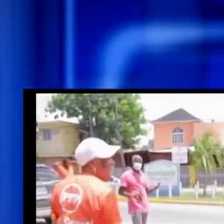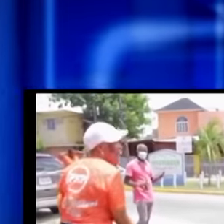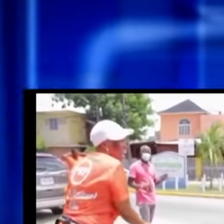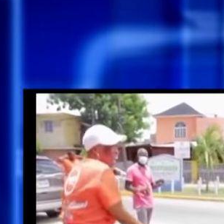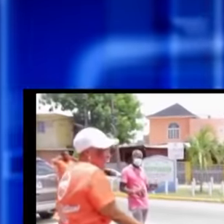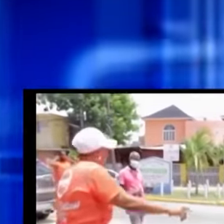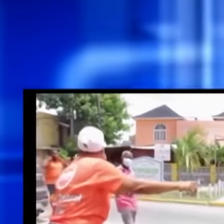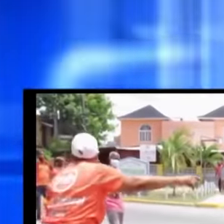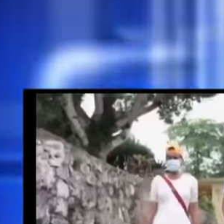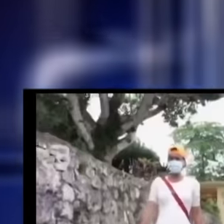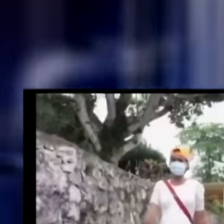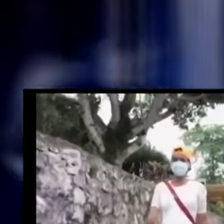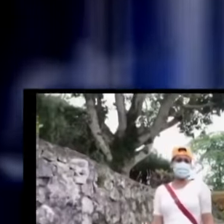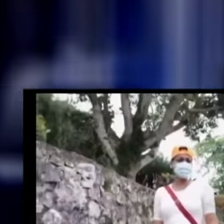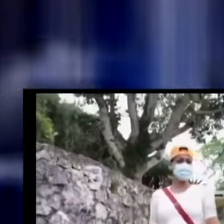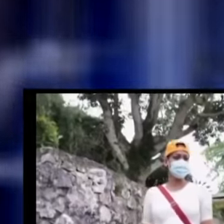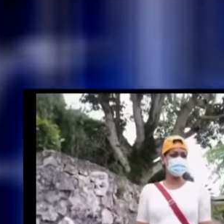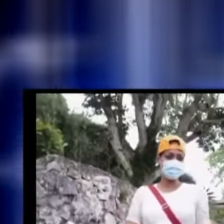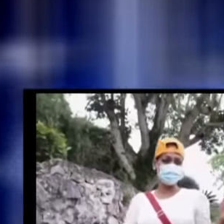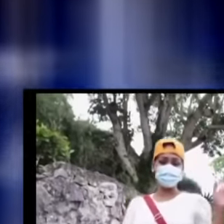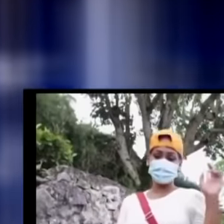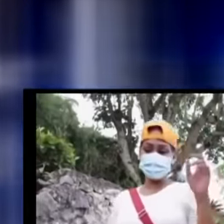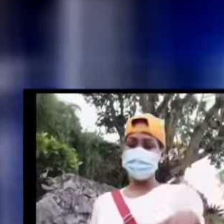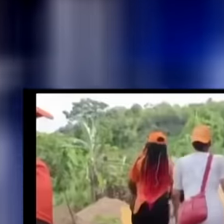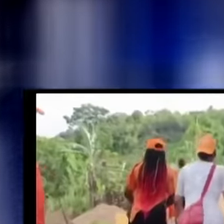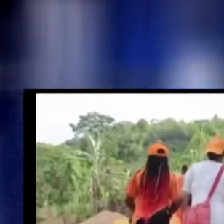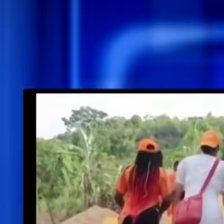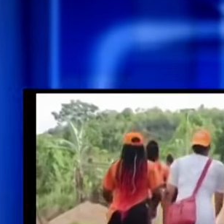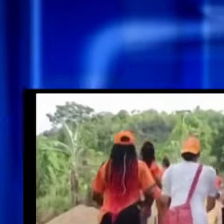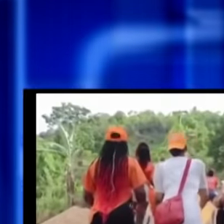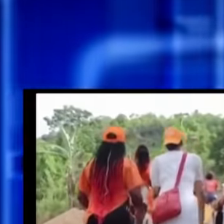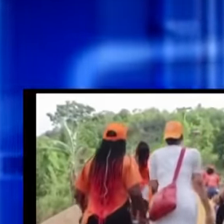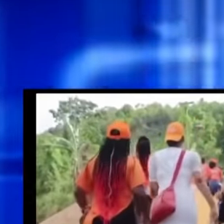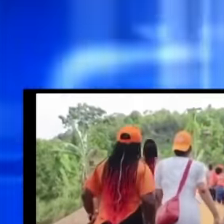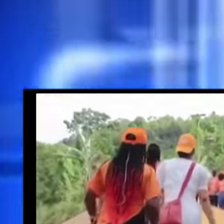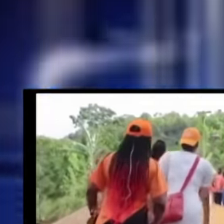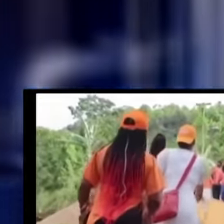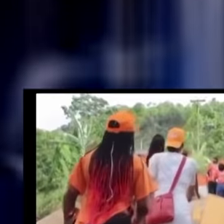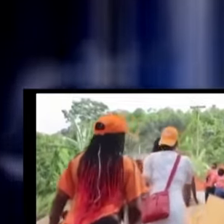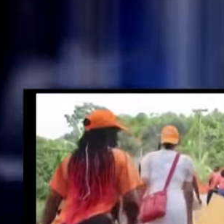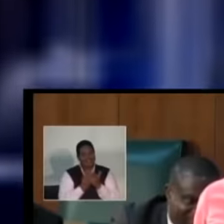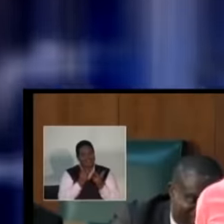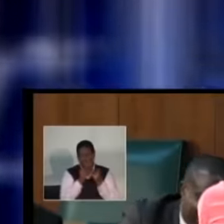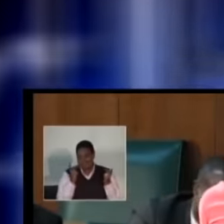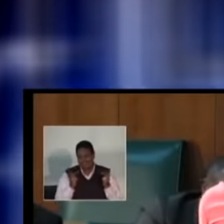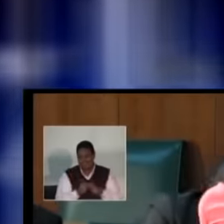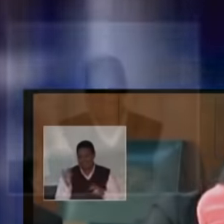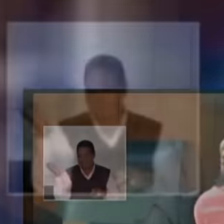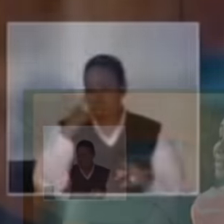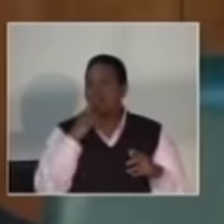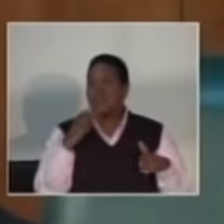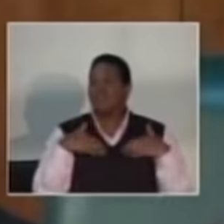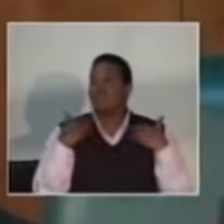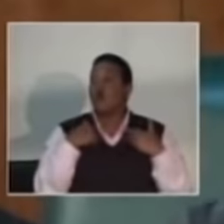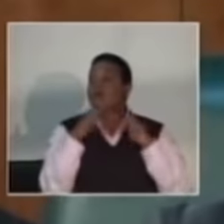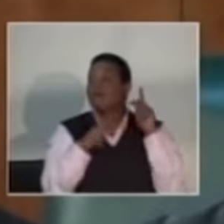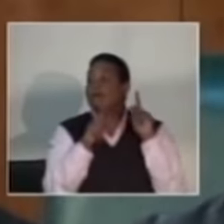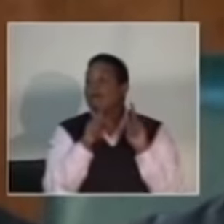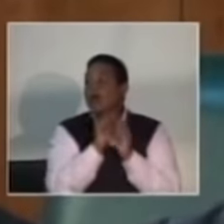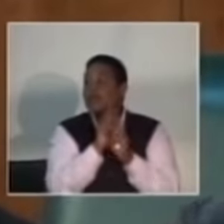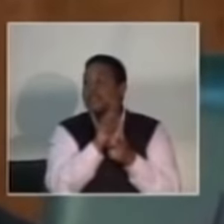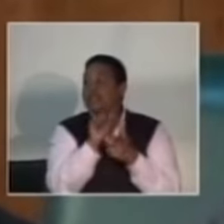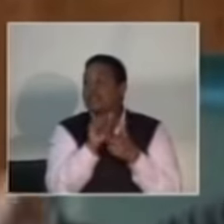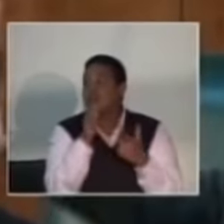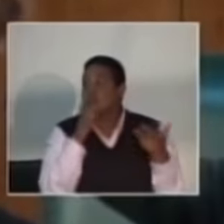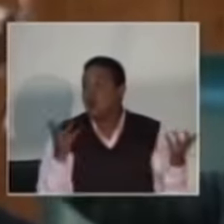comprised Trelawney and St. Anne, a post she held for eight consecutive years. Hanna served as Minister of